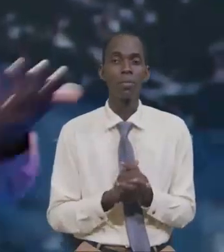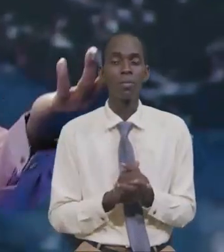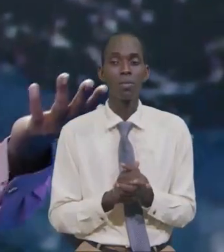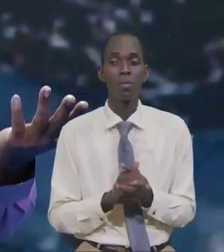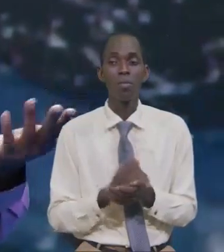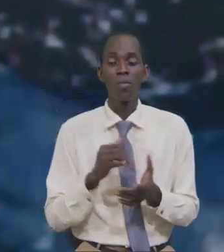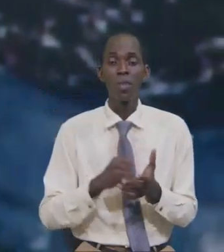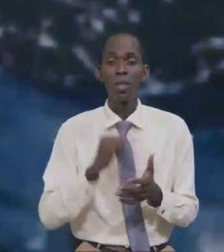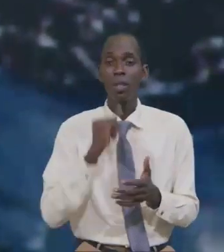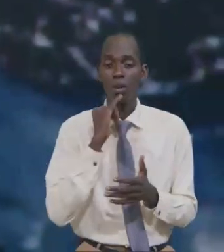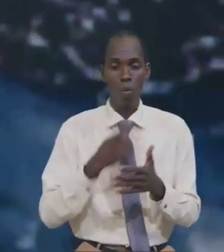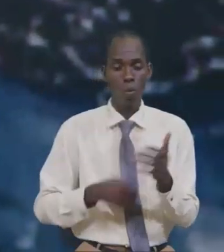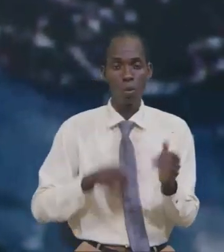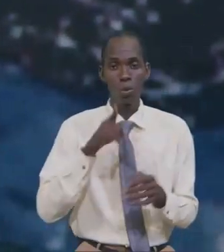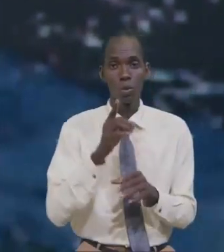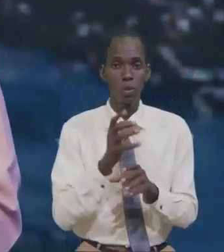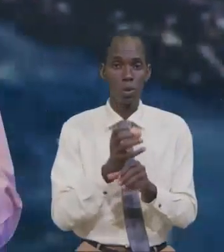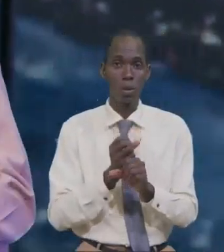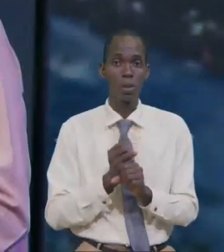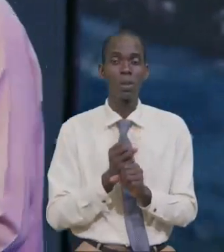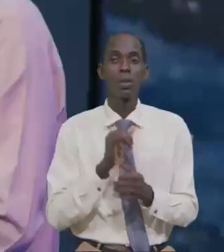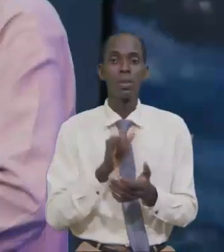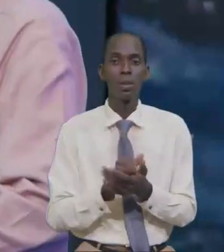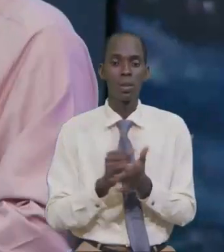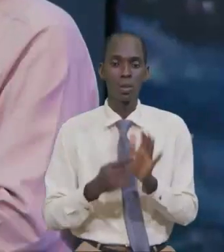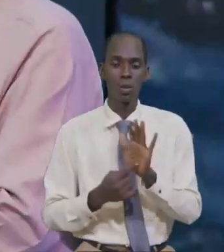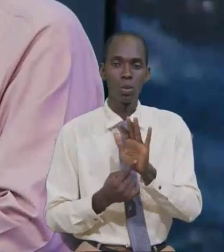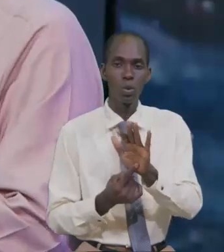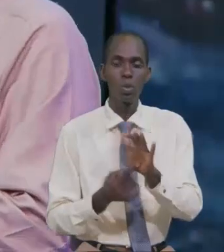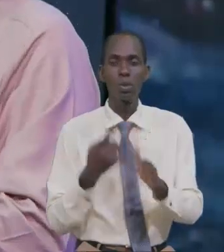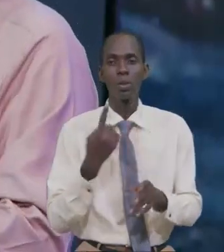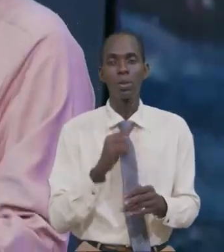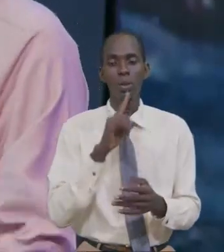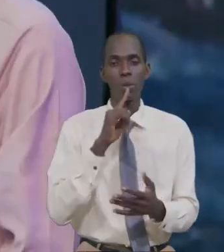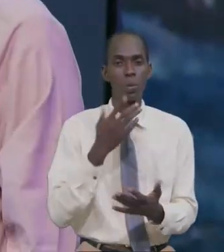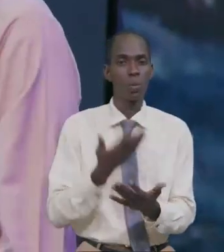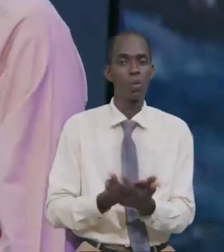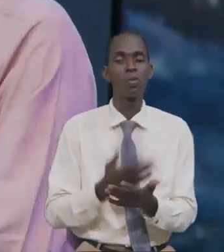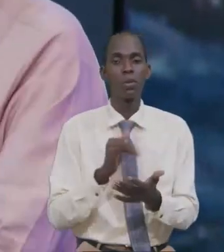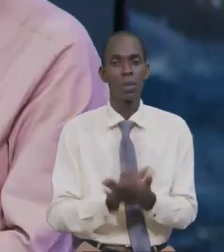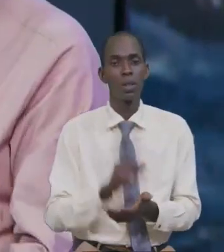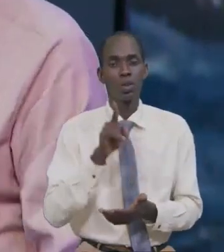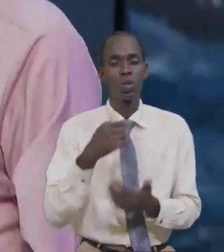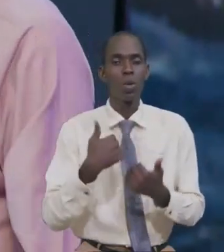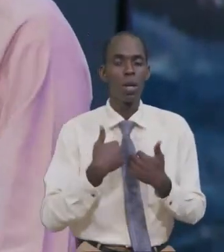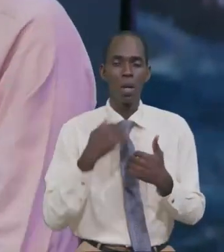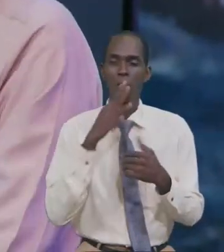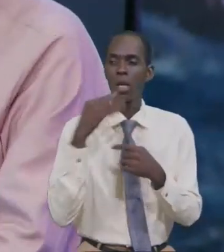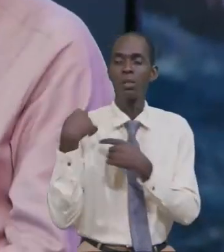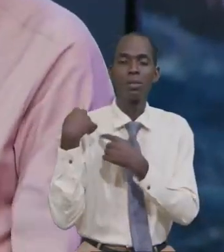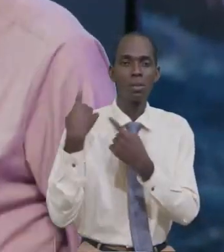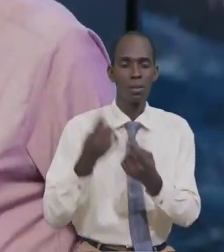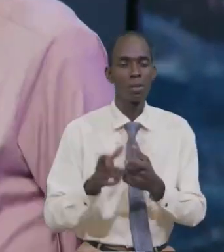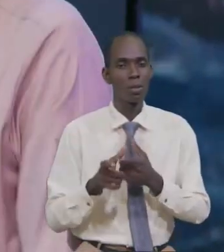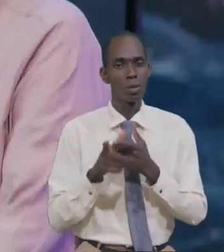If you don't obtain anything, and you just say, I've been running, I'm doing my best, I'm going through life, I'm trying